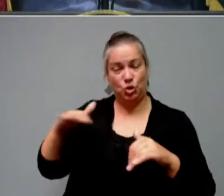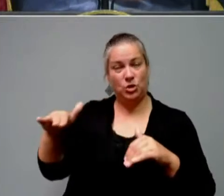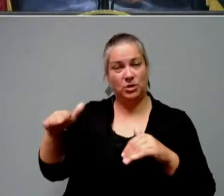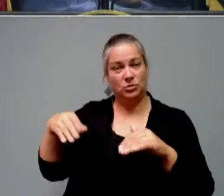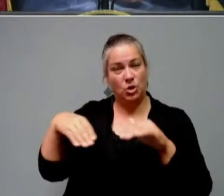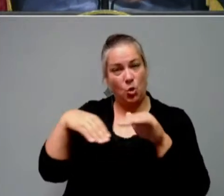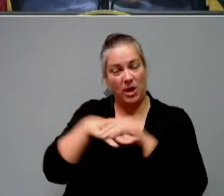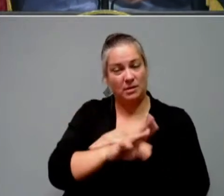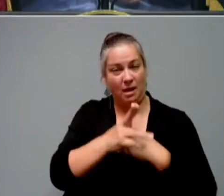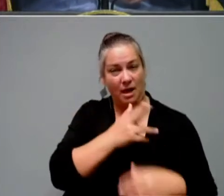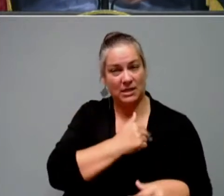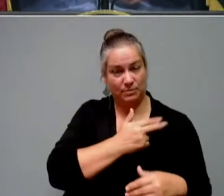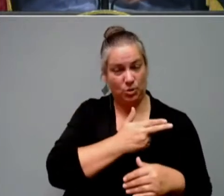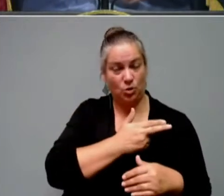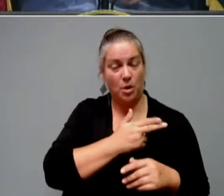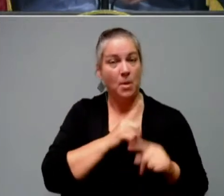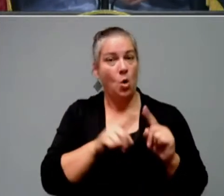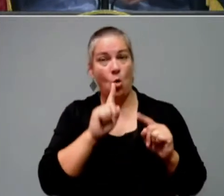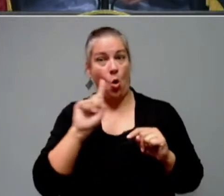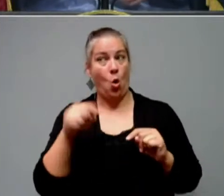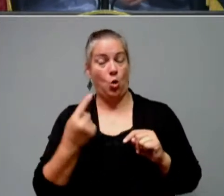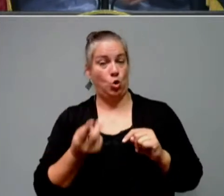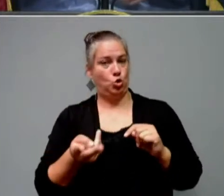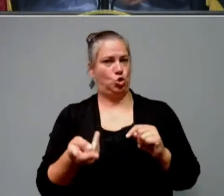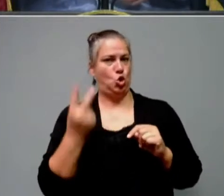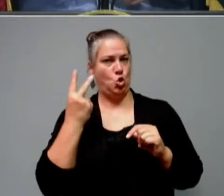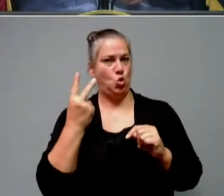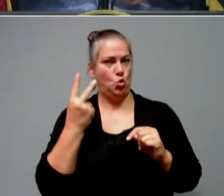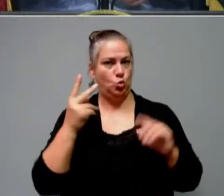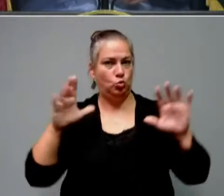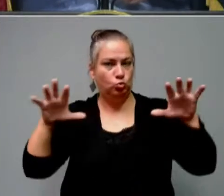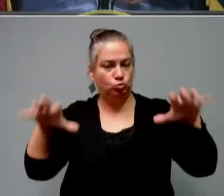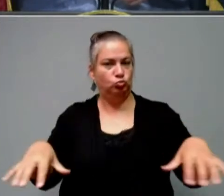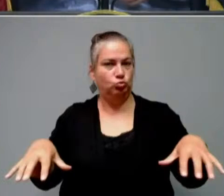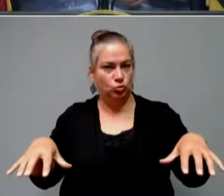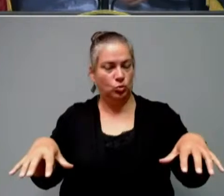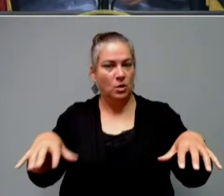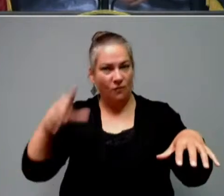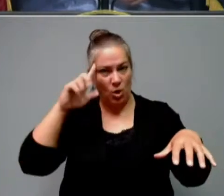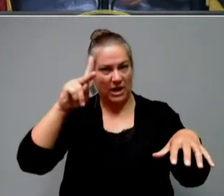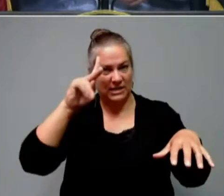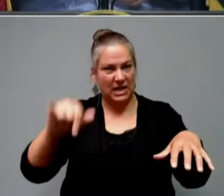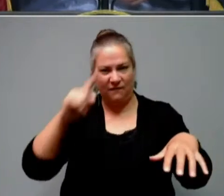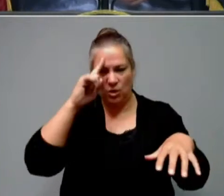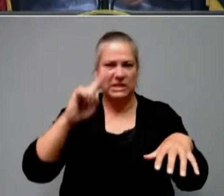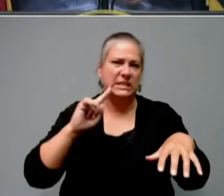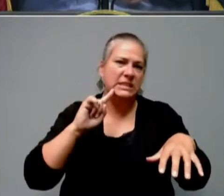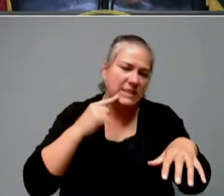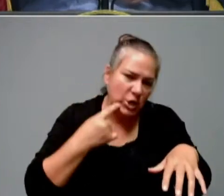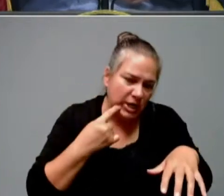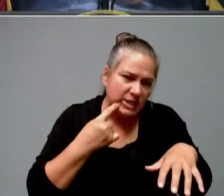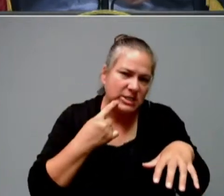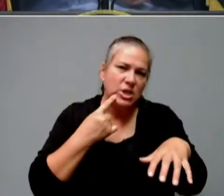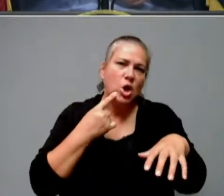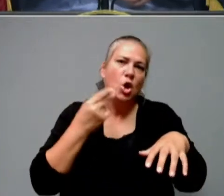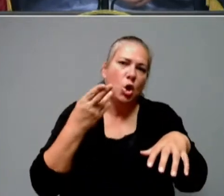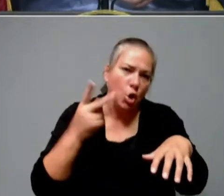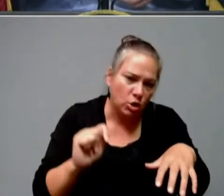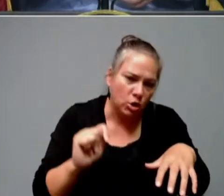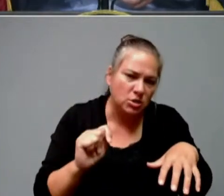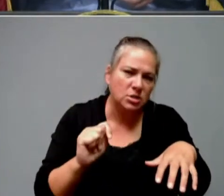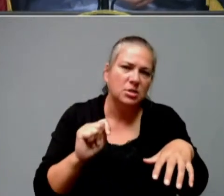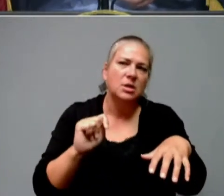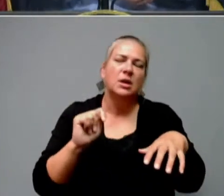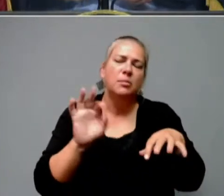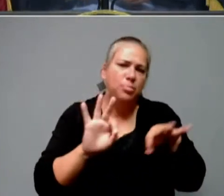hospital, the only two facilities the Commonwealth of Kentucky has to take care of serious or critically injured or ill children and adolescents